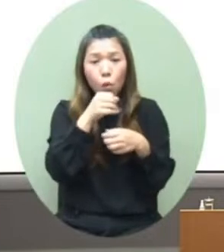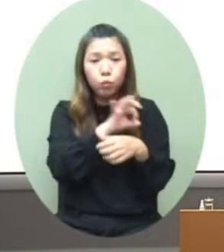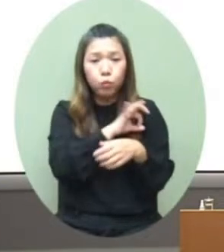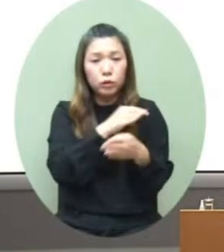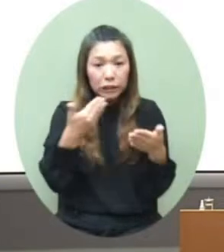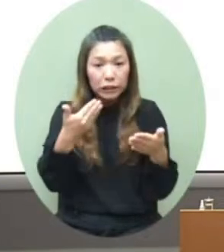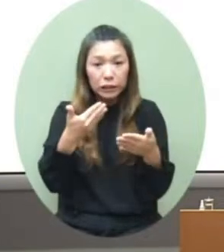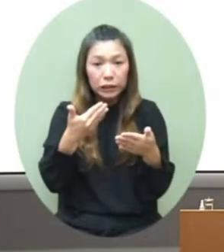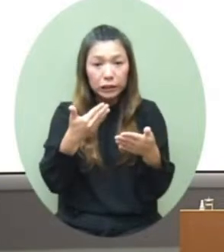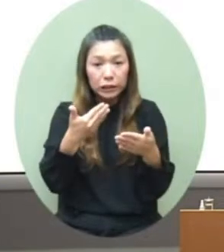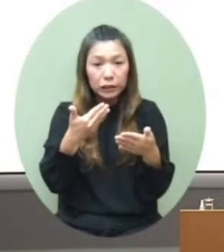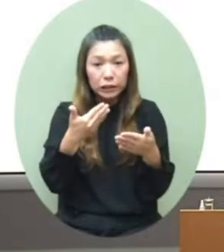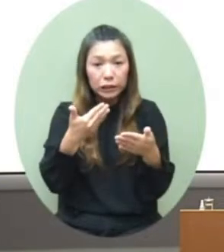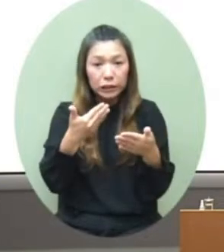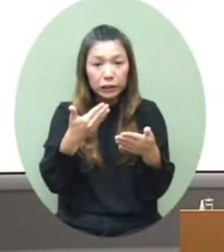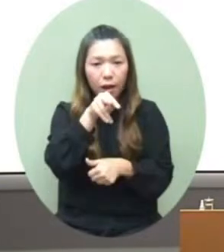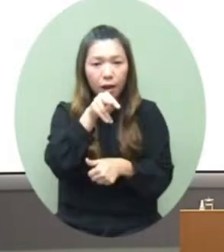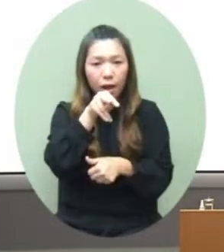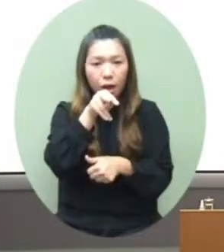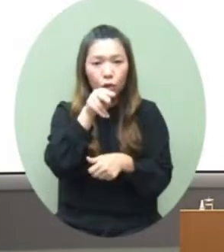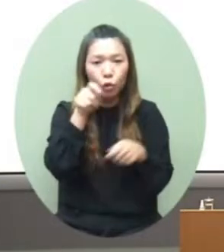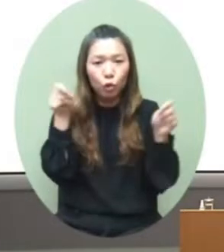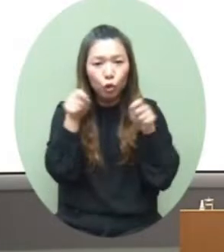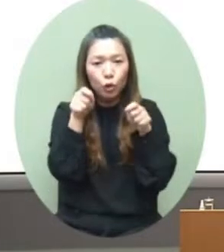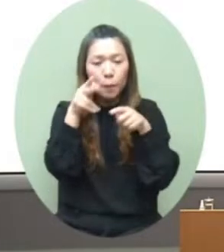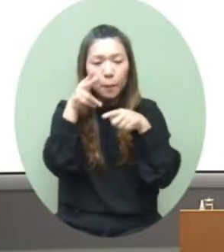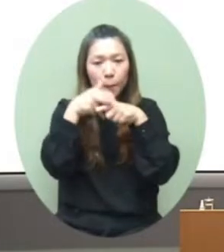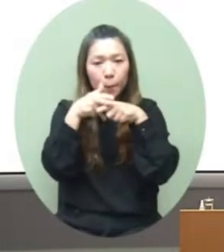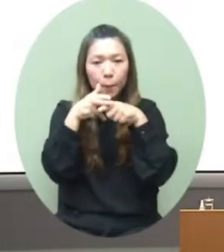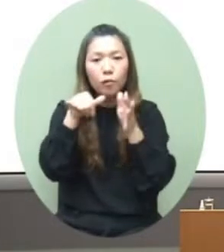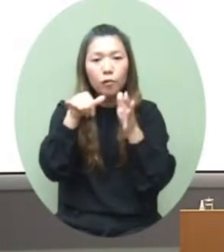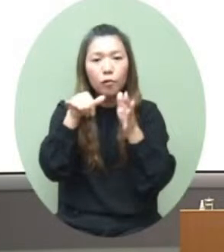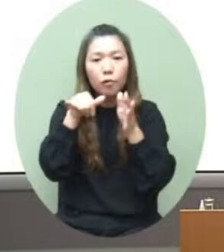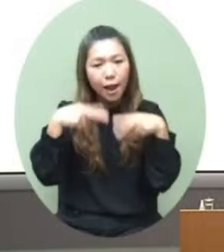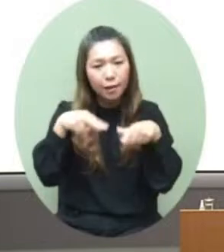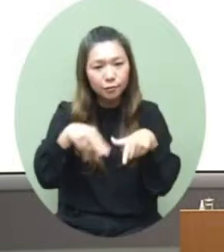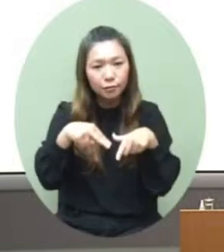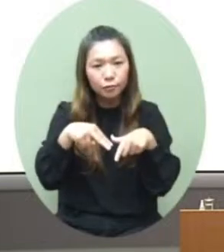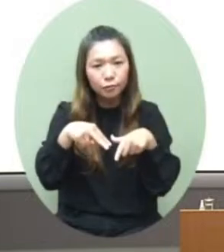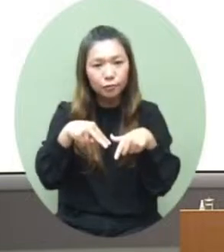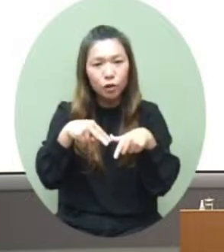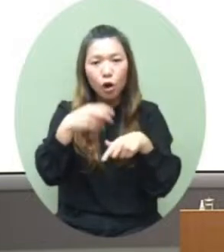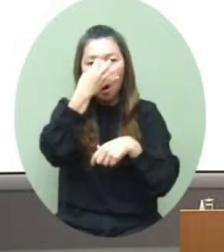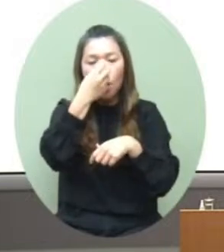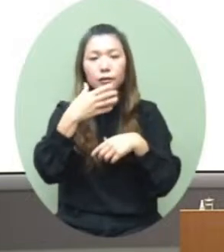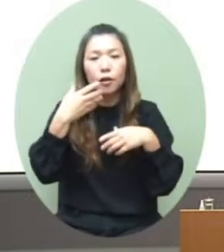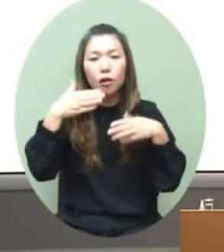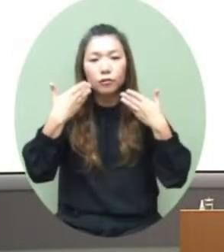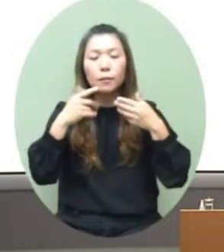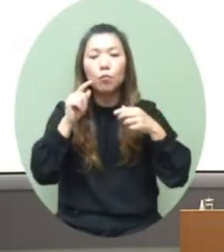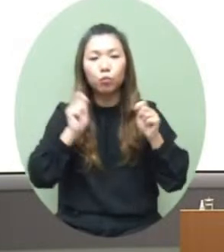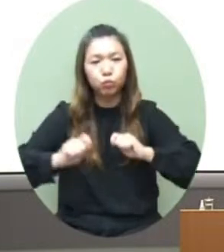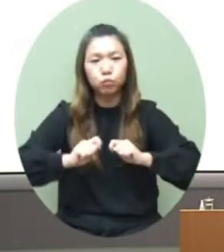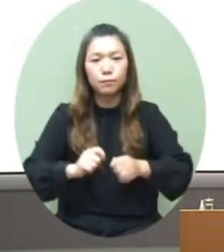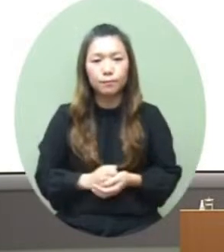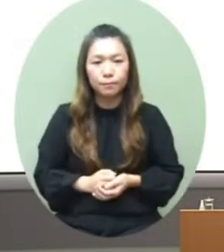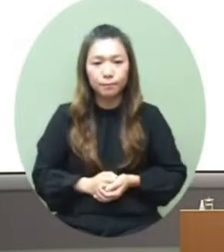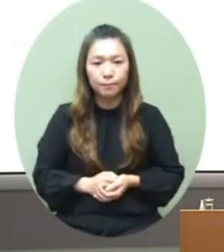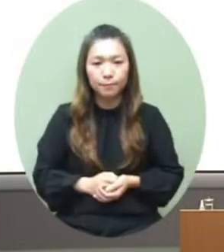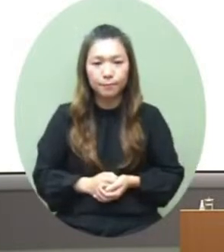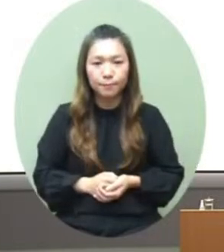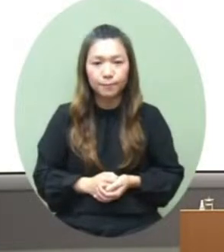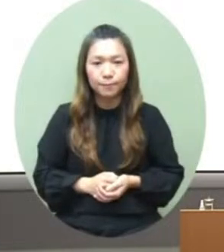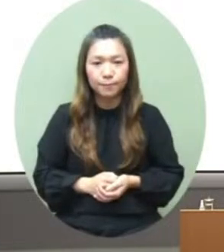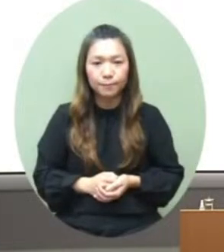Now, before we begin, let's have a look at a short clip.About Happy Hong Kong